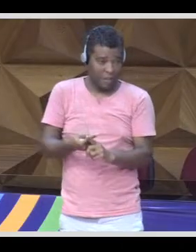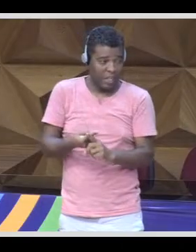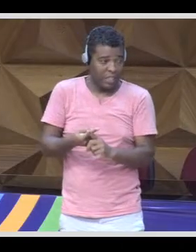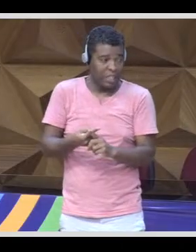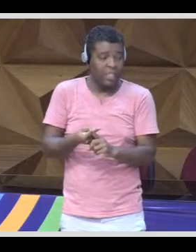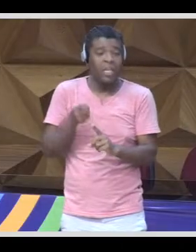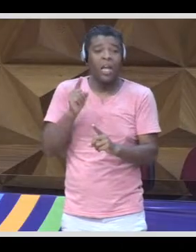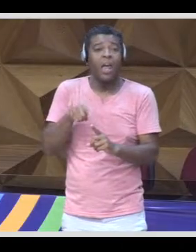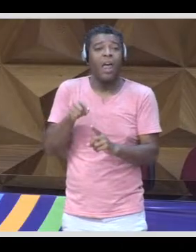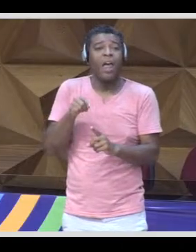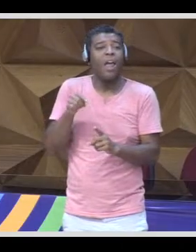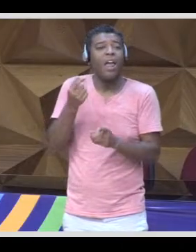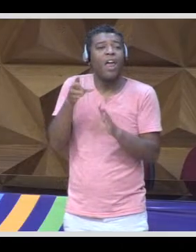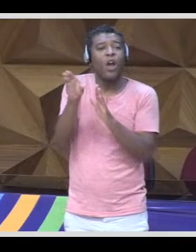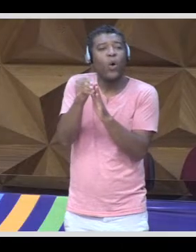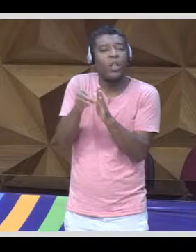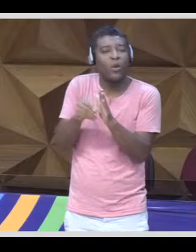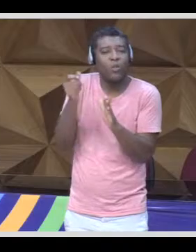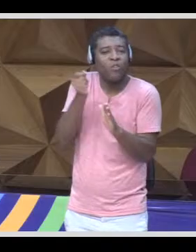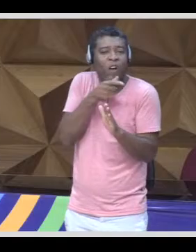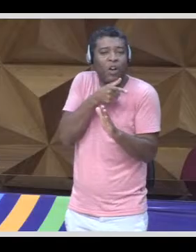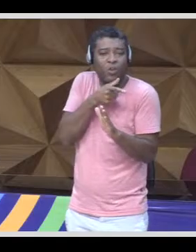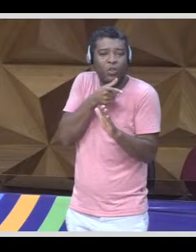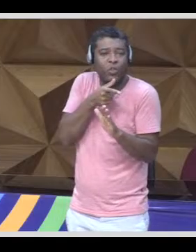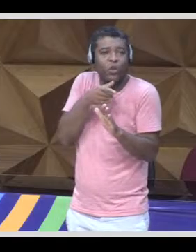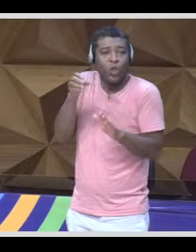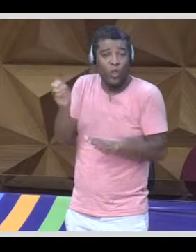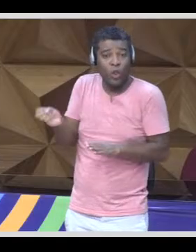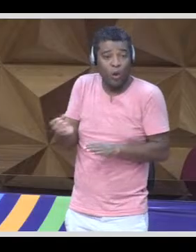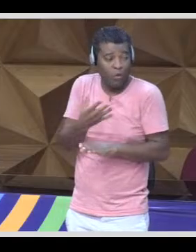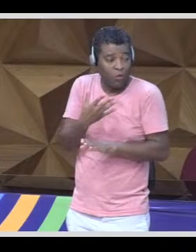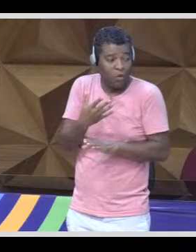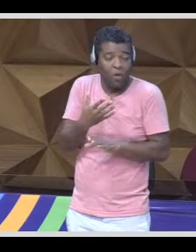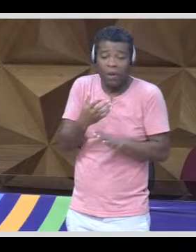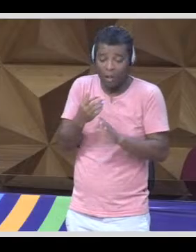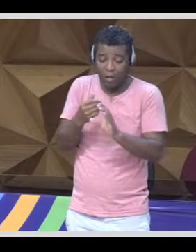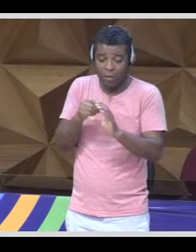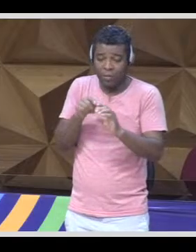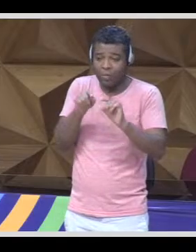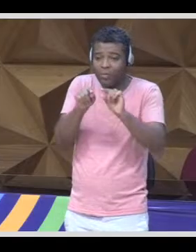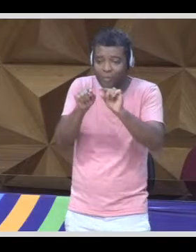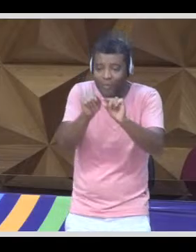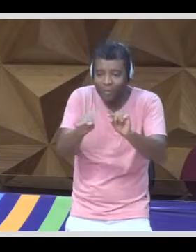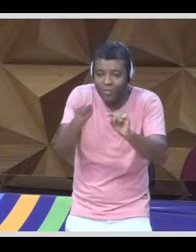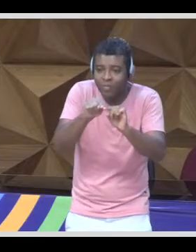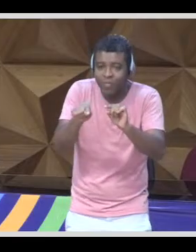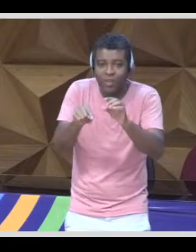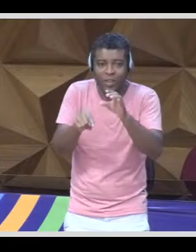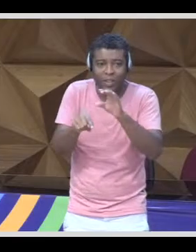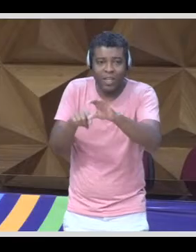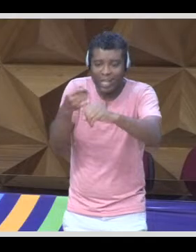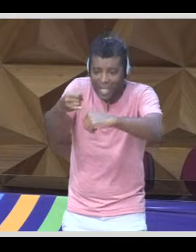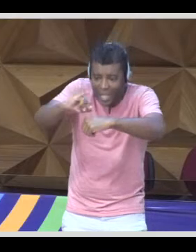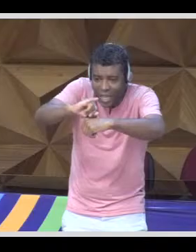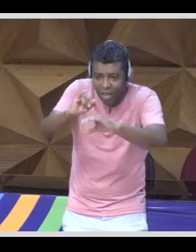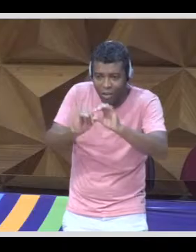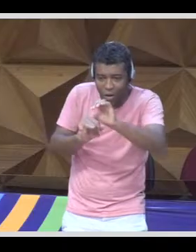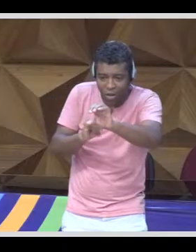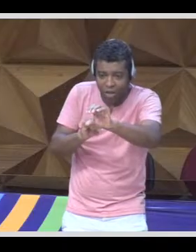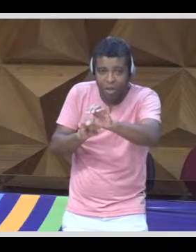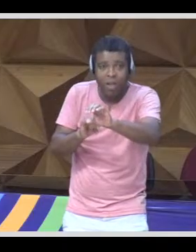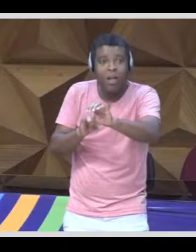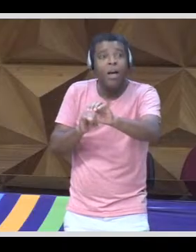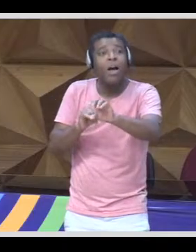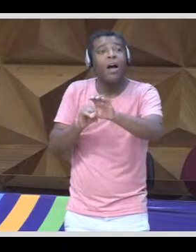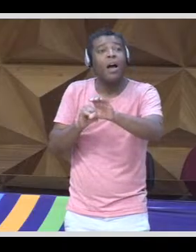of people for whom I don't have enough evidence to claim any coordination. And yet, because they are massive in terms